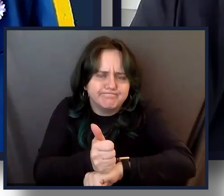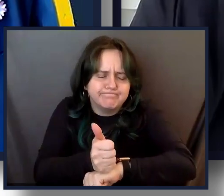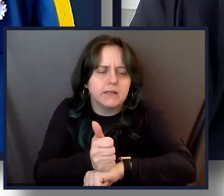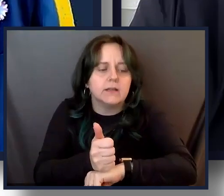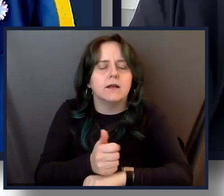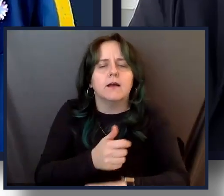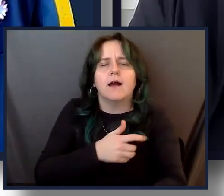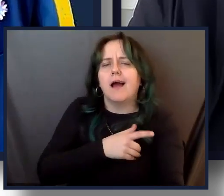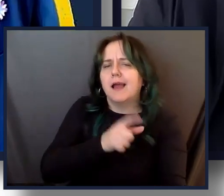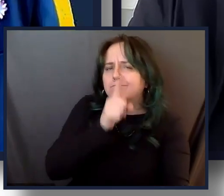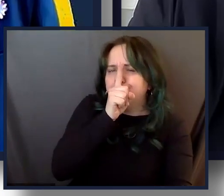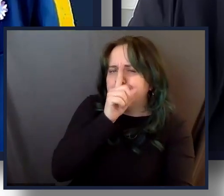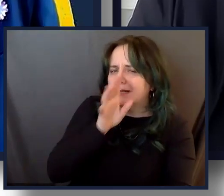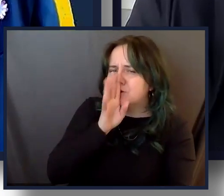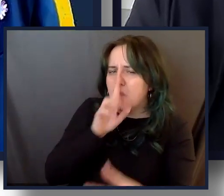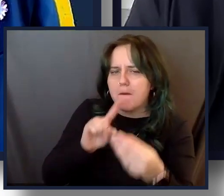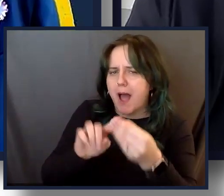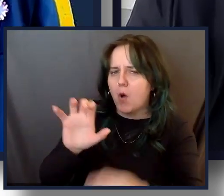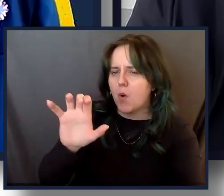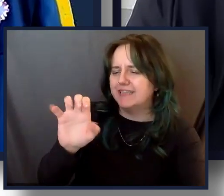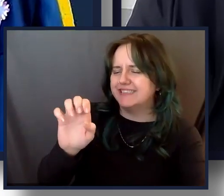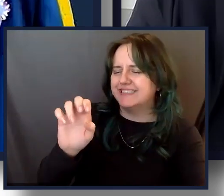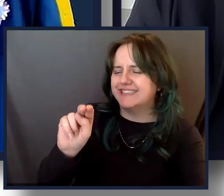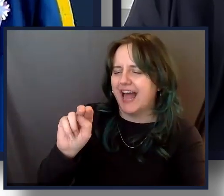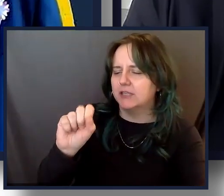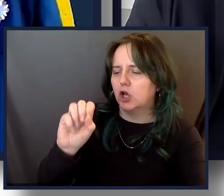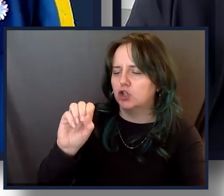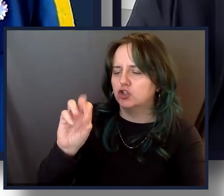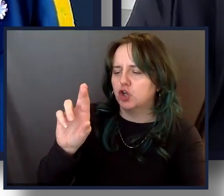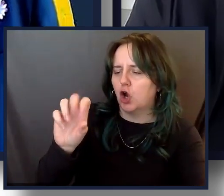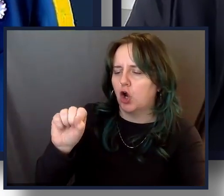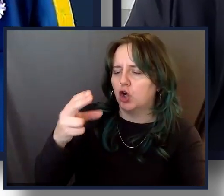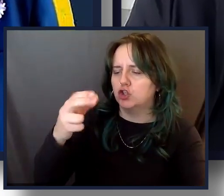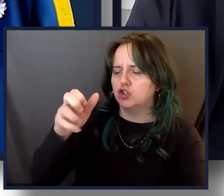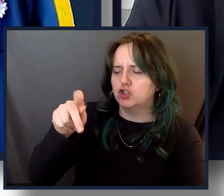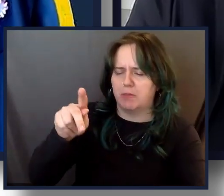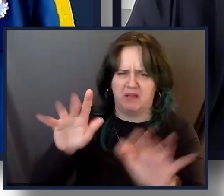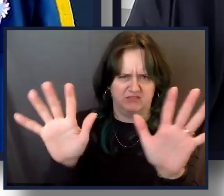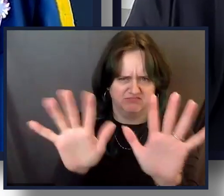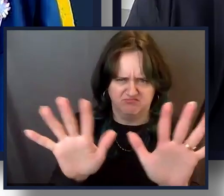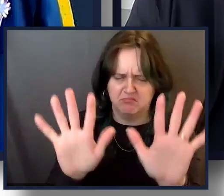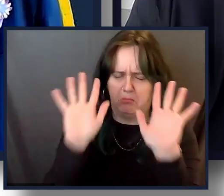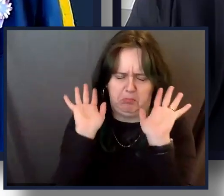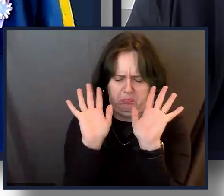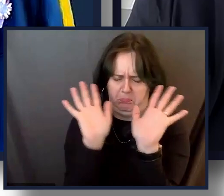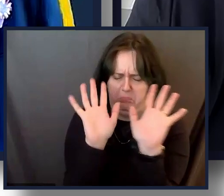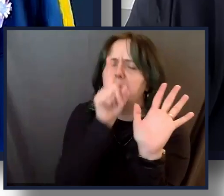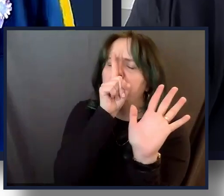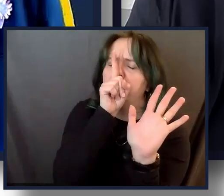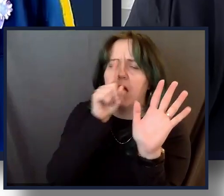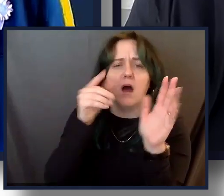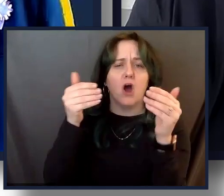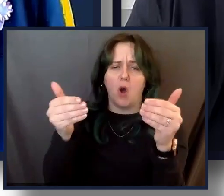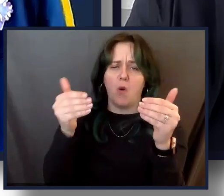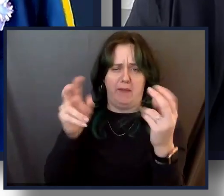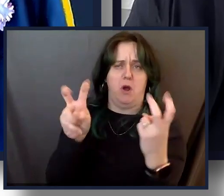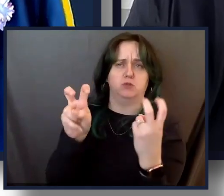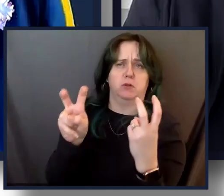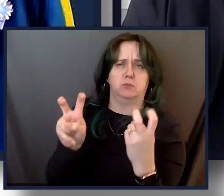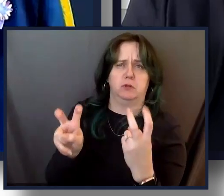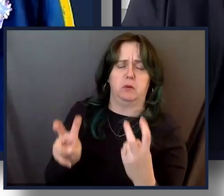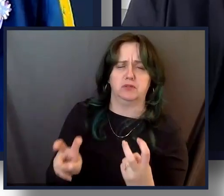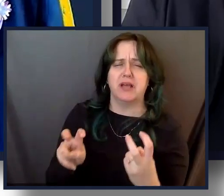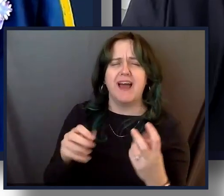about censorship. Let people put whatever they want on the internet. Don't allow Mark Zuckerberg to hide